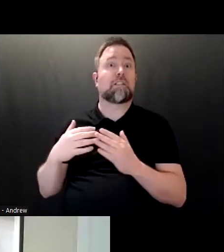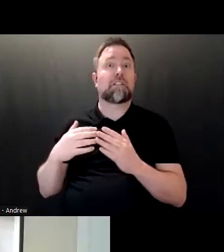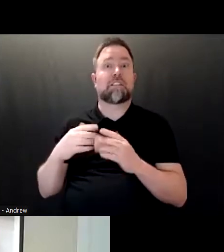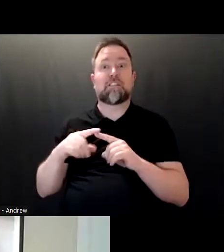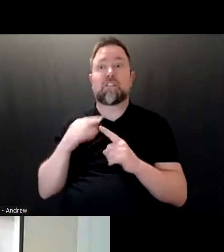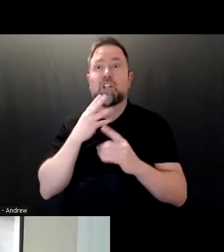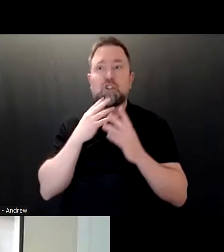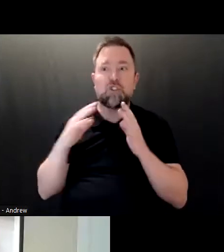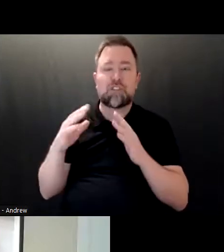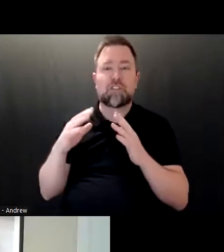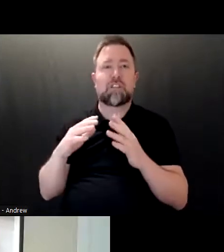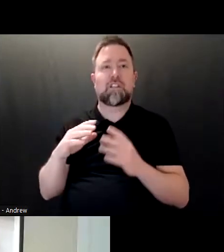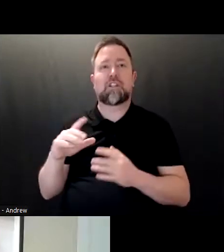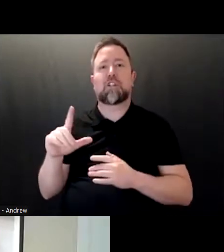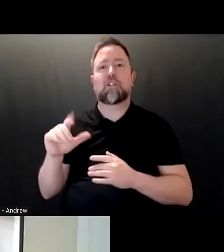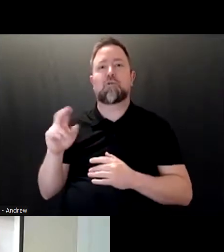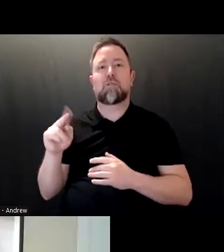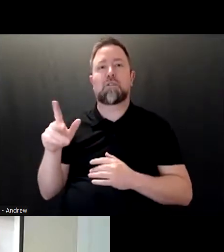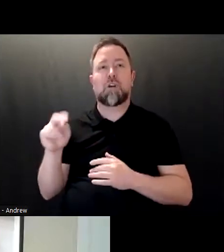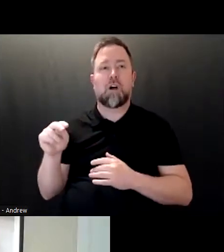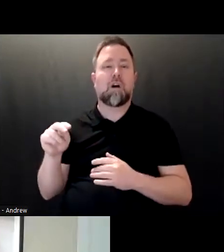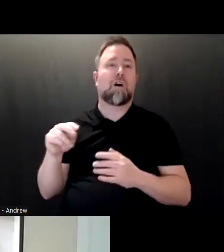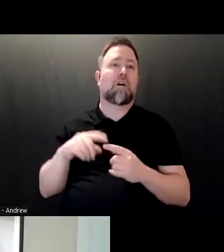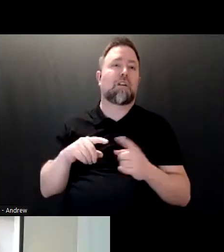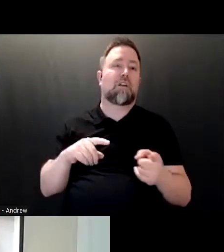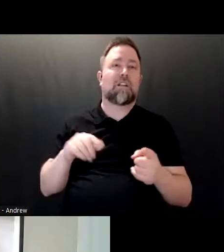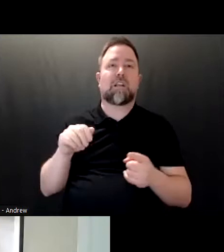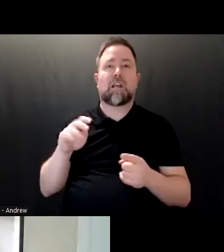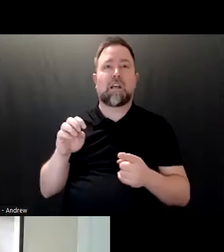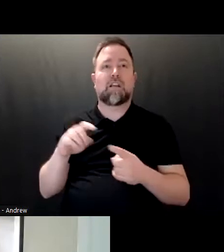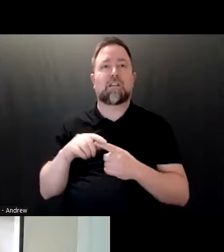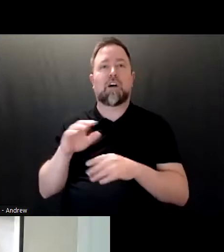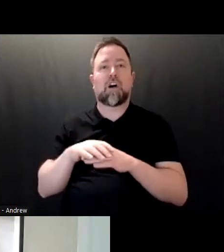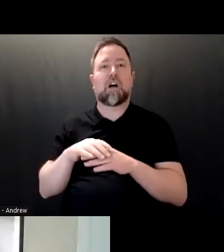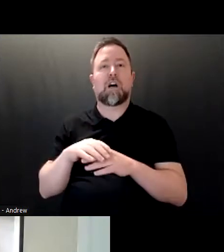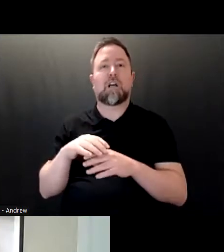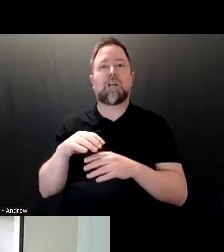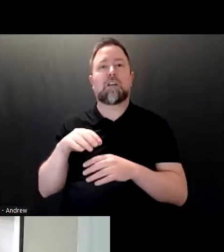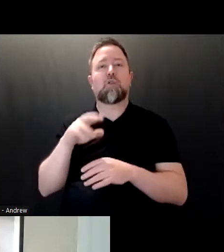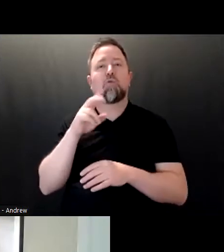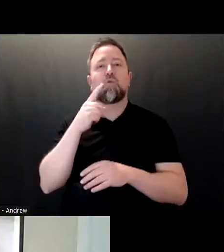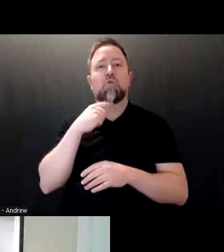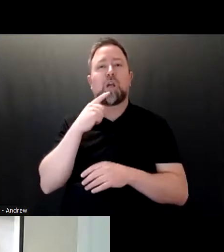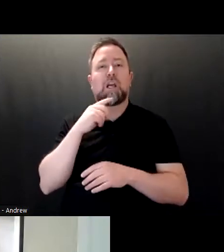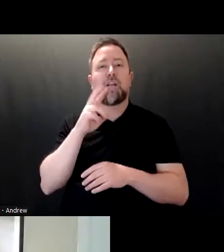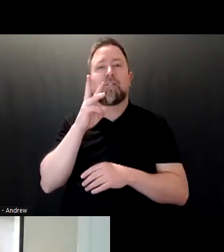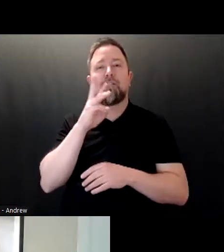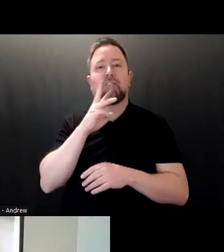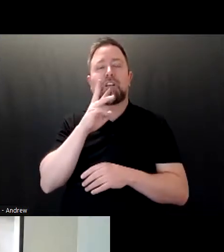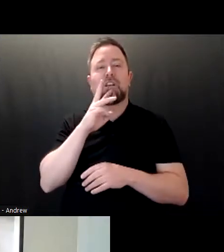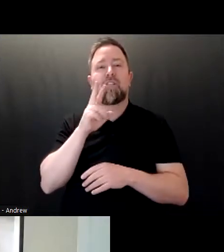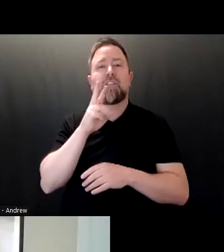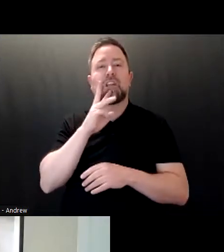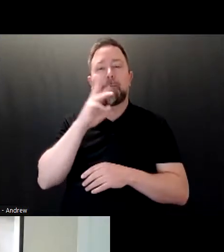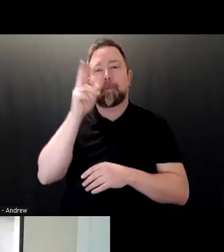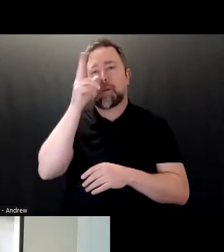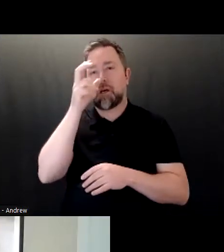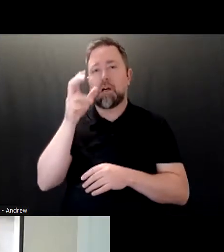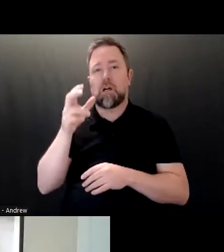So the idea is that we will dig our heels in around this experience, which is this very